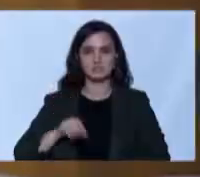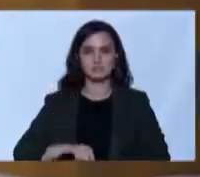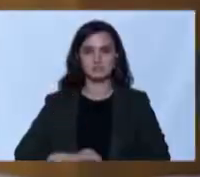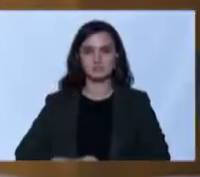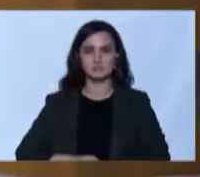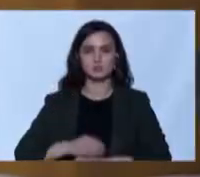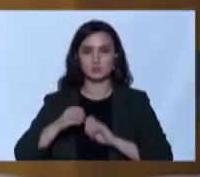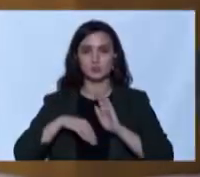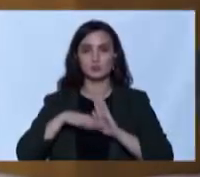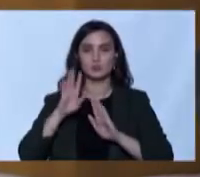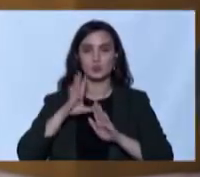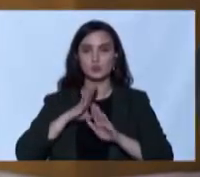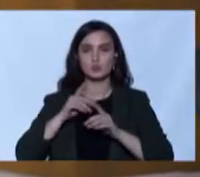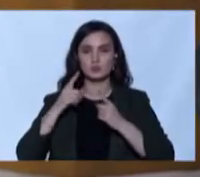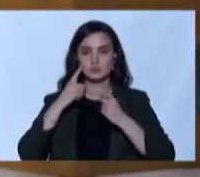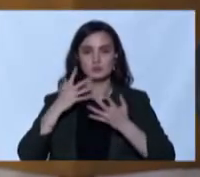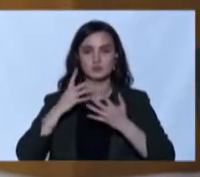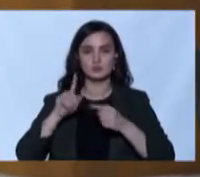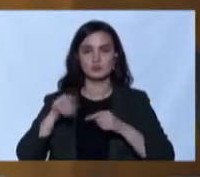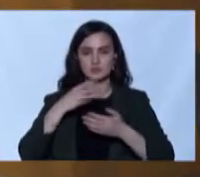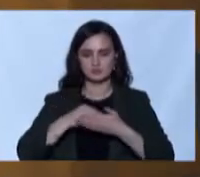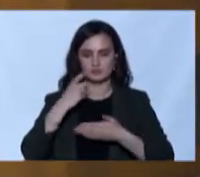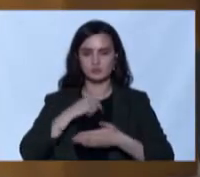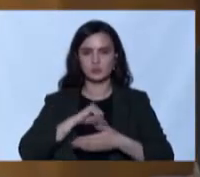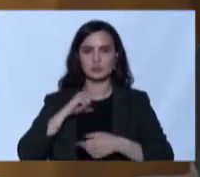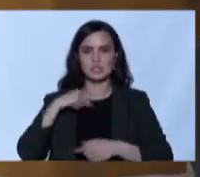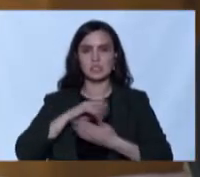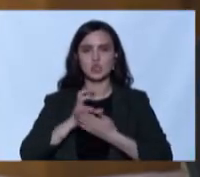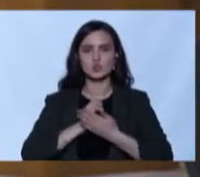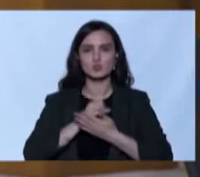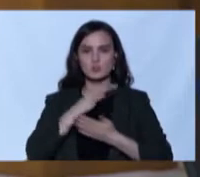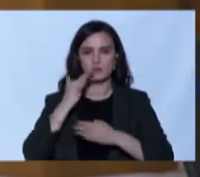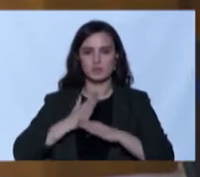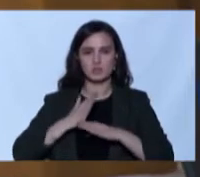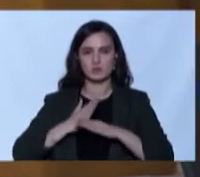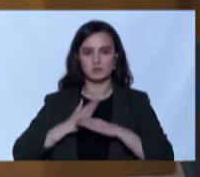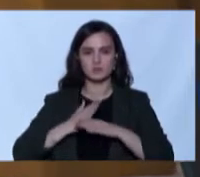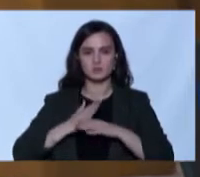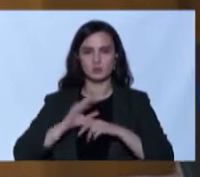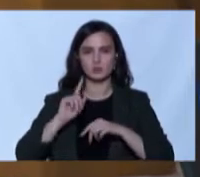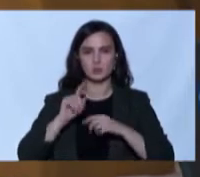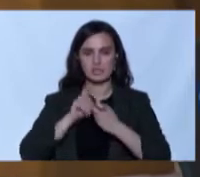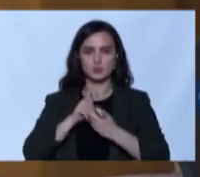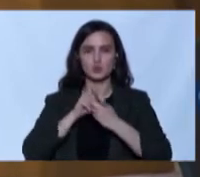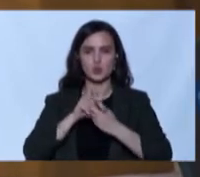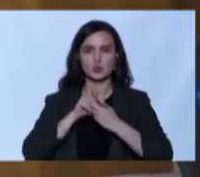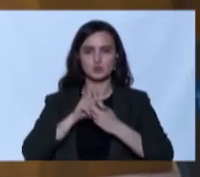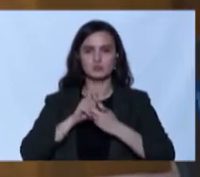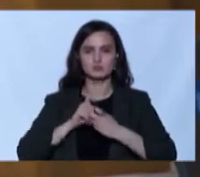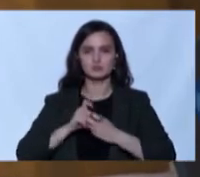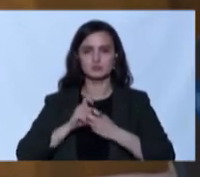be a more existential point. She herself has more resources within her to fight off